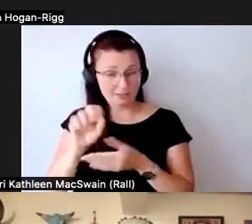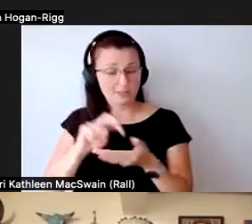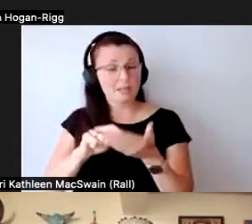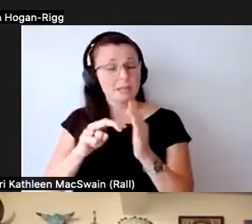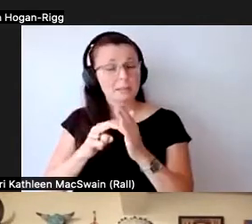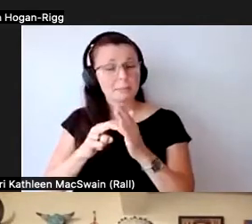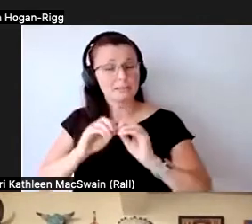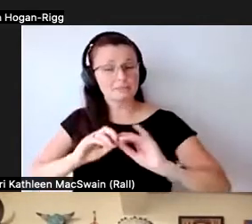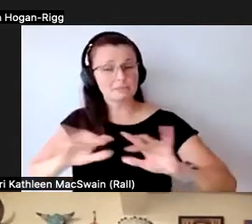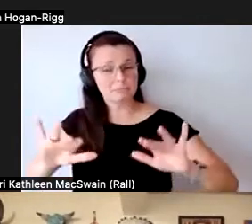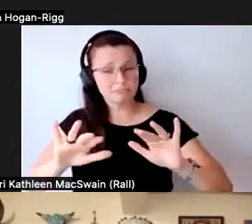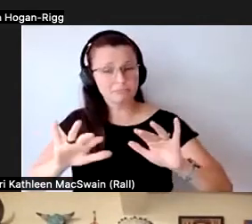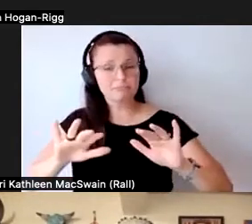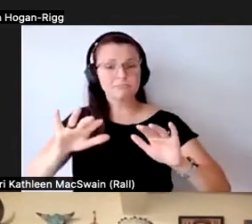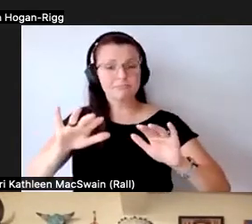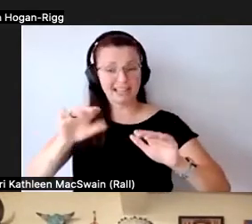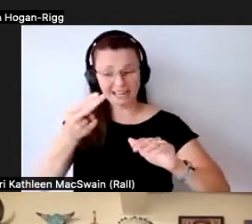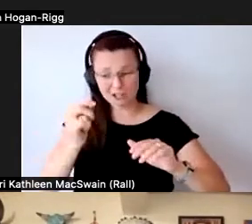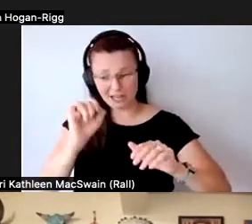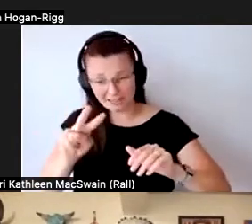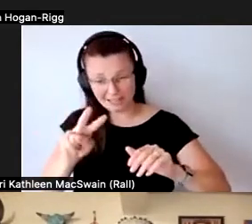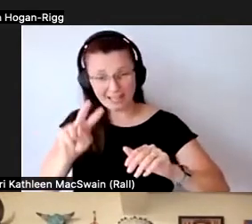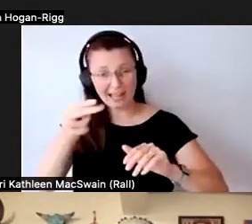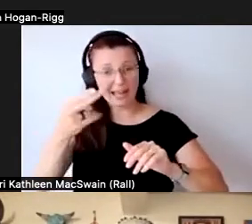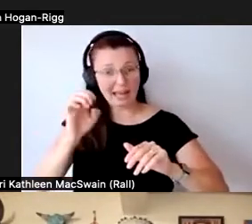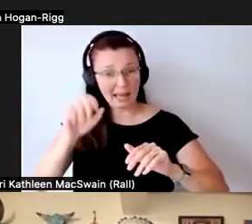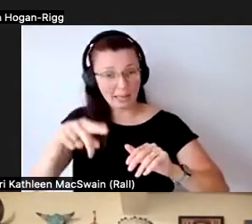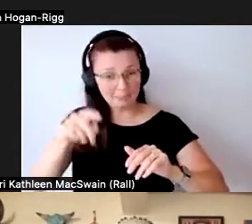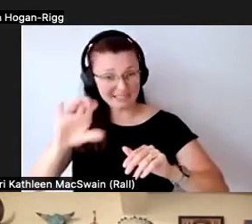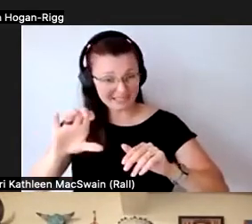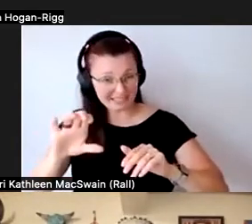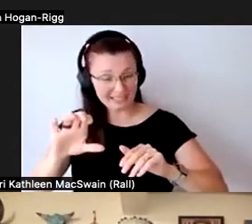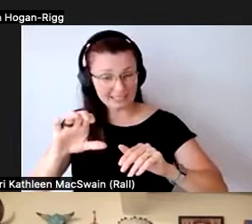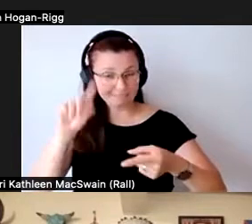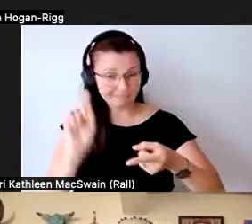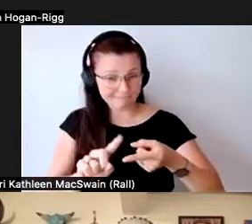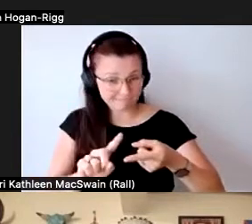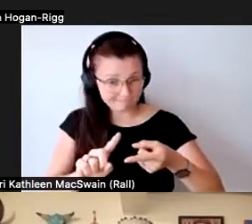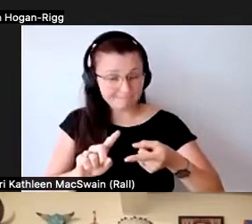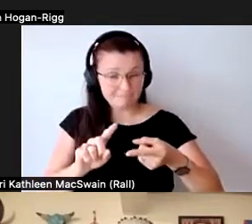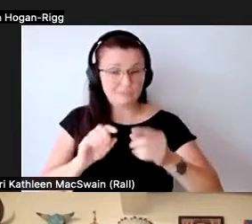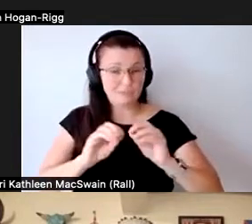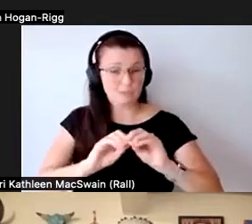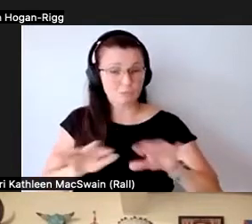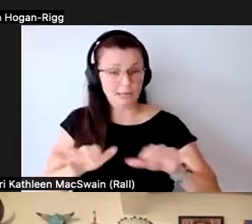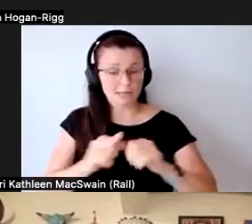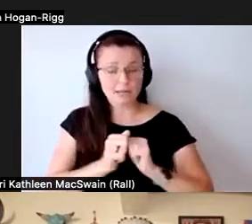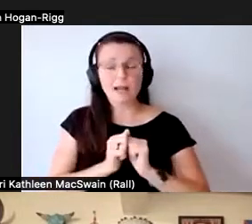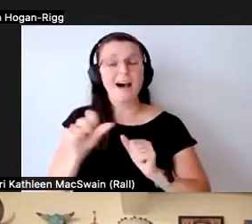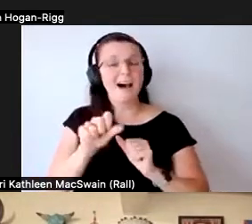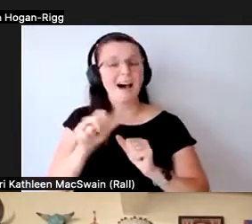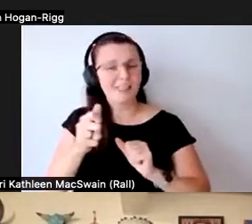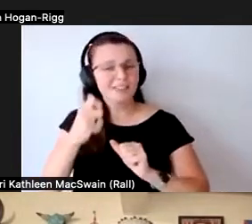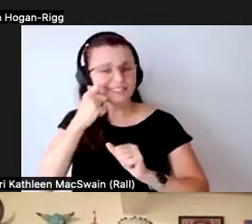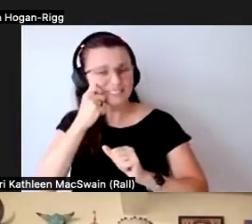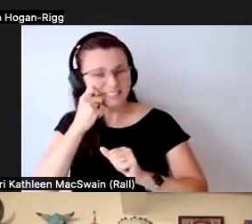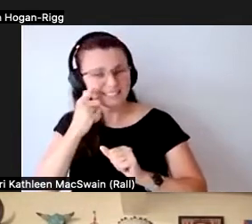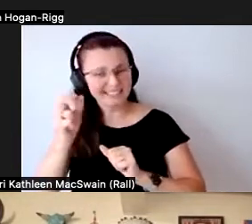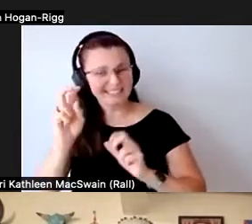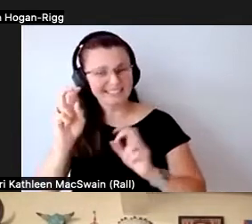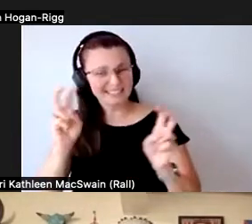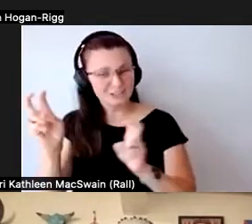C, as well as other infections like skin and soft tissue infections, and increase access